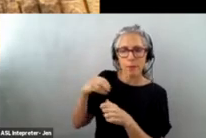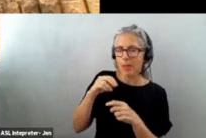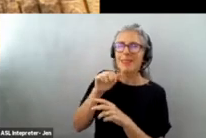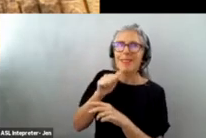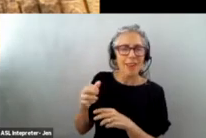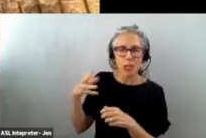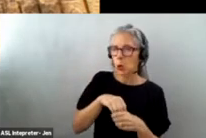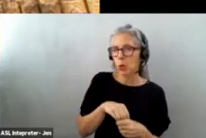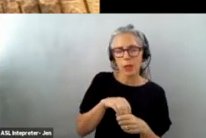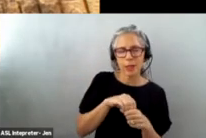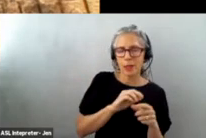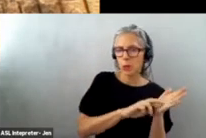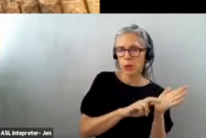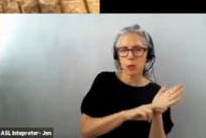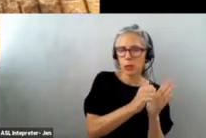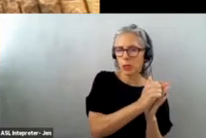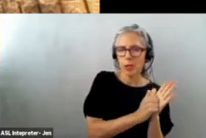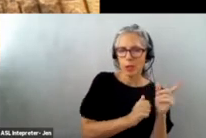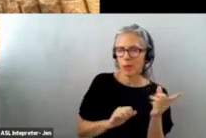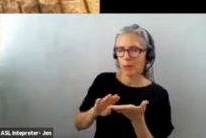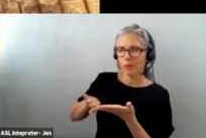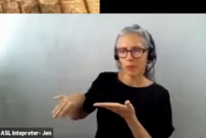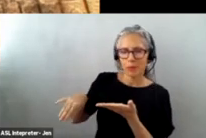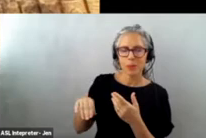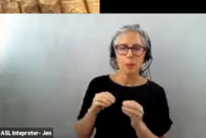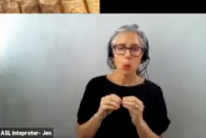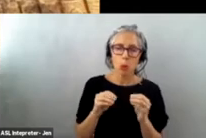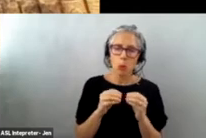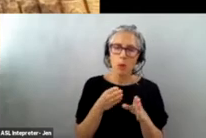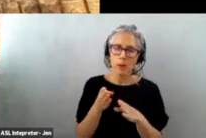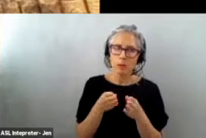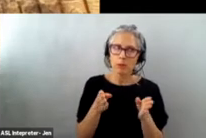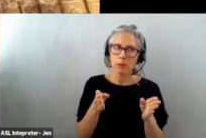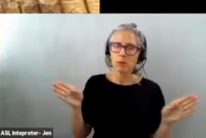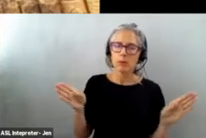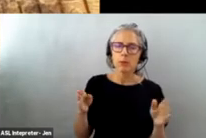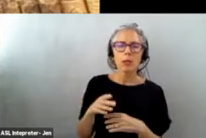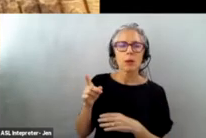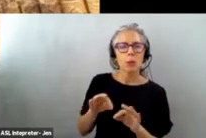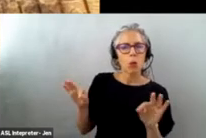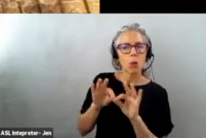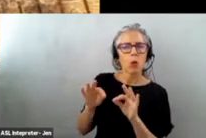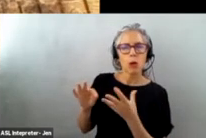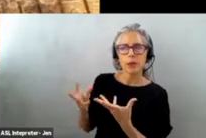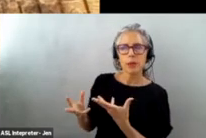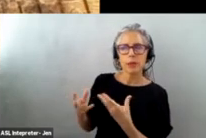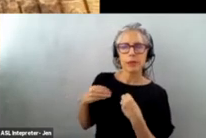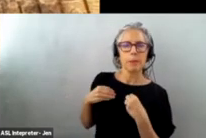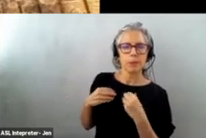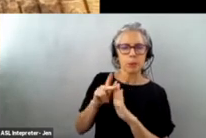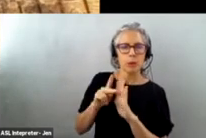the autism research agenda. But more and more, the field is recognizing the critical importance of embracing the principles